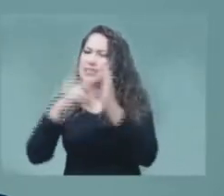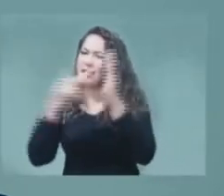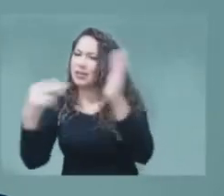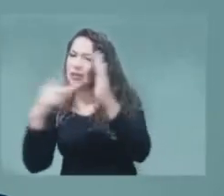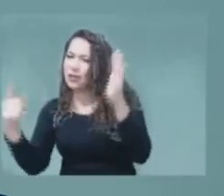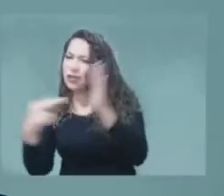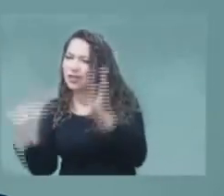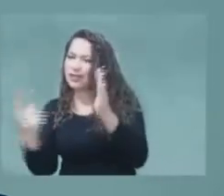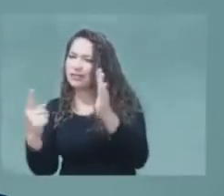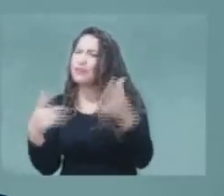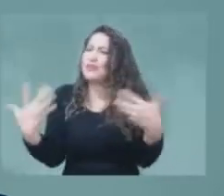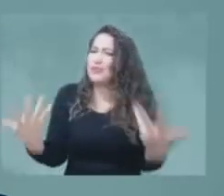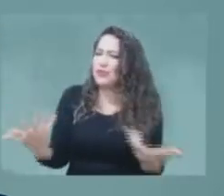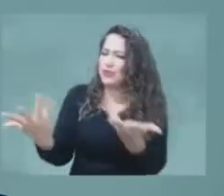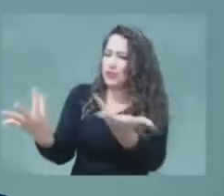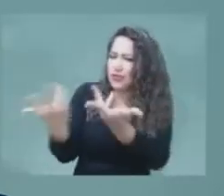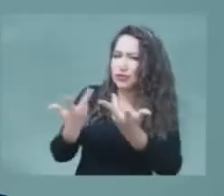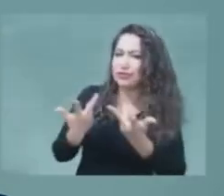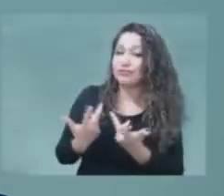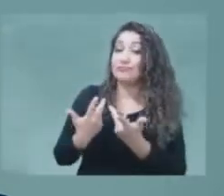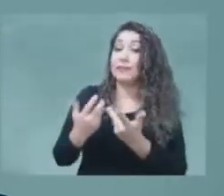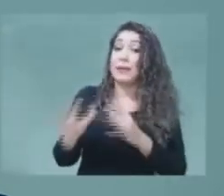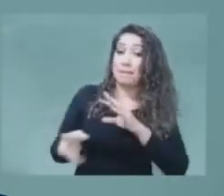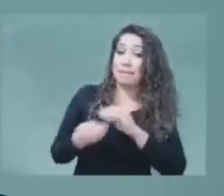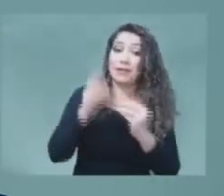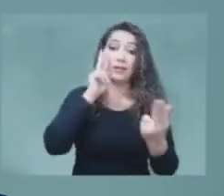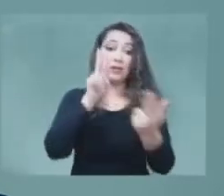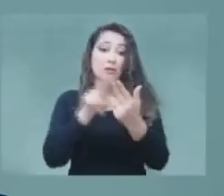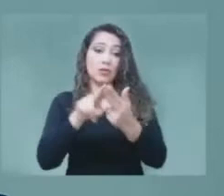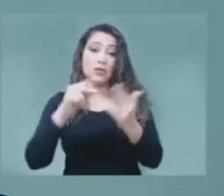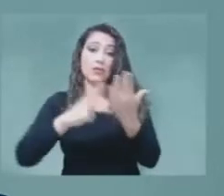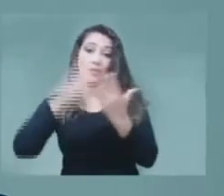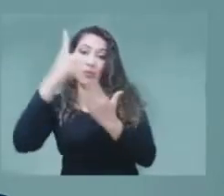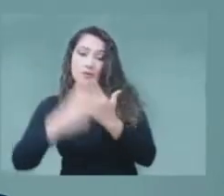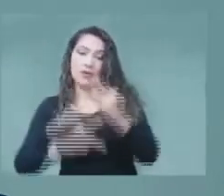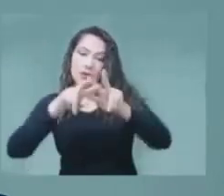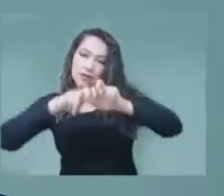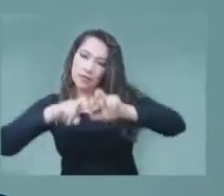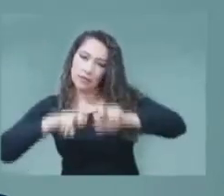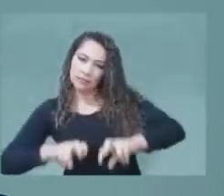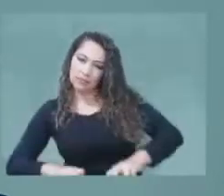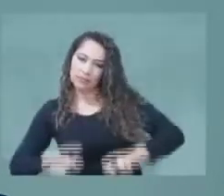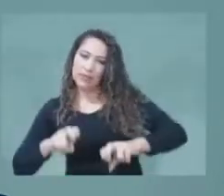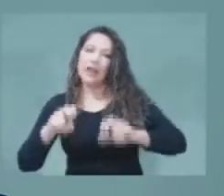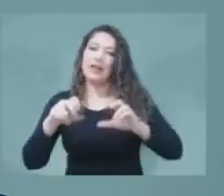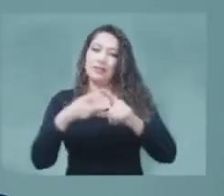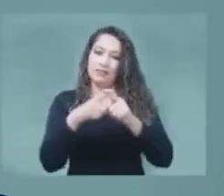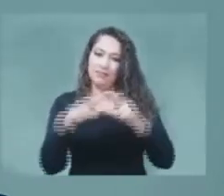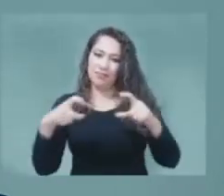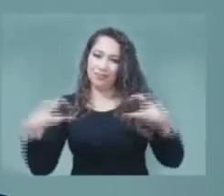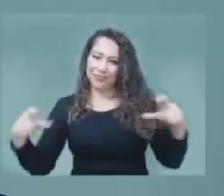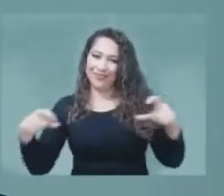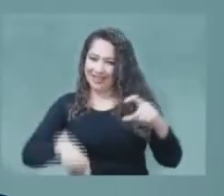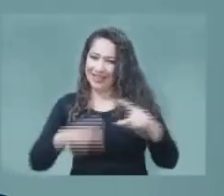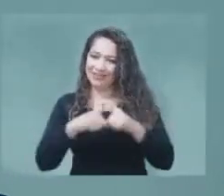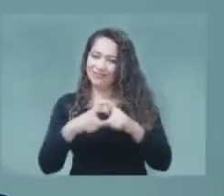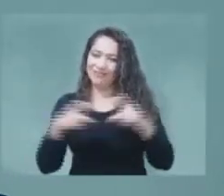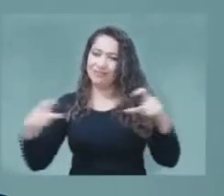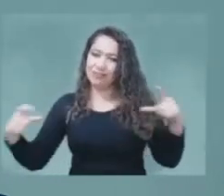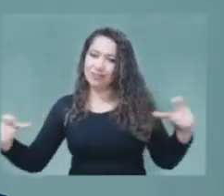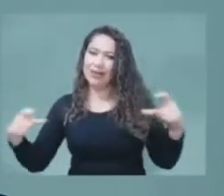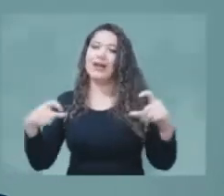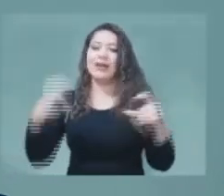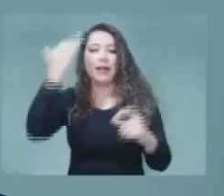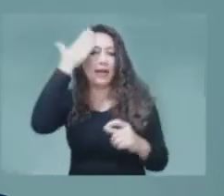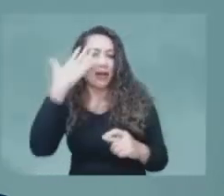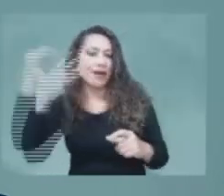wireless technologies. On a complementary basis, we'll get to know research projects developed by the National Agency for Spectrum, along